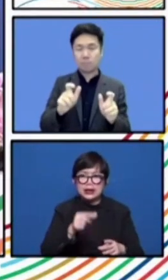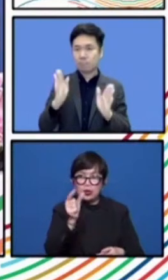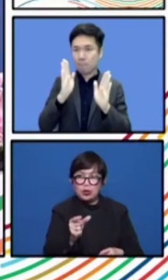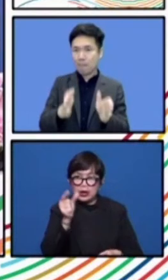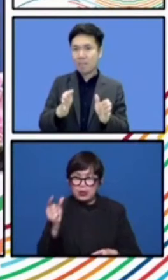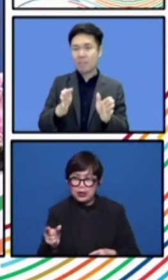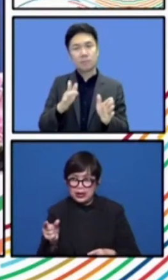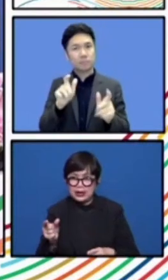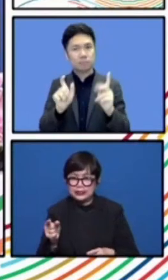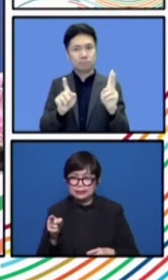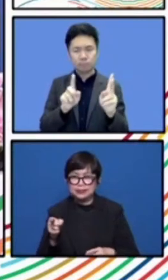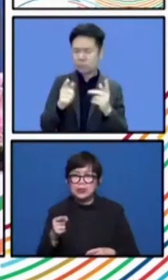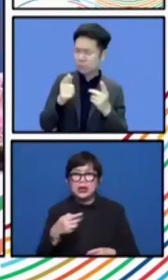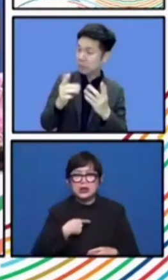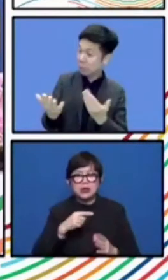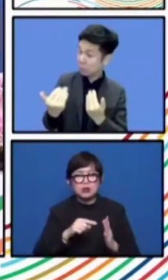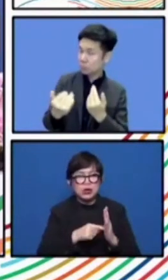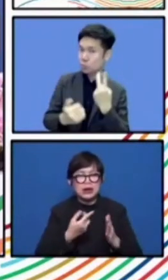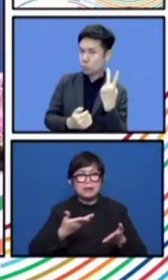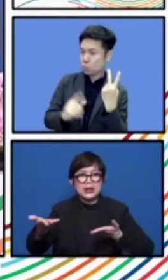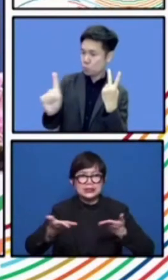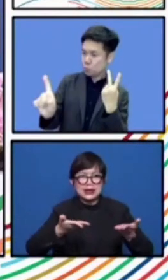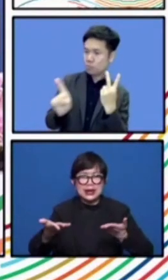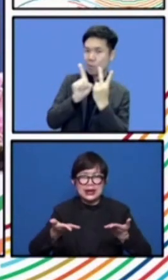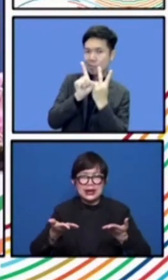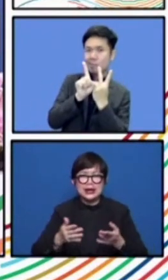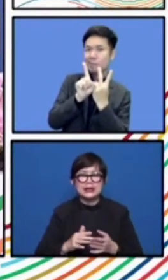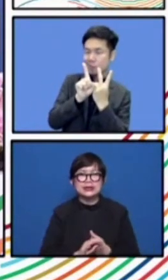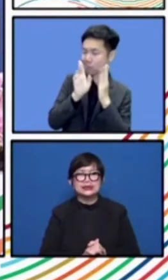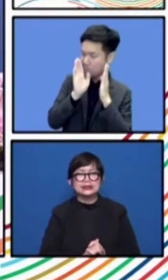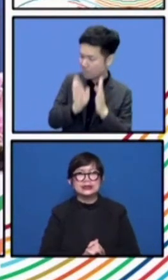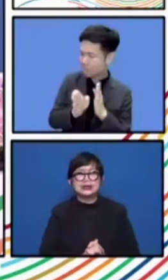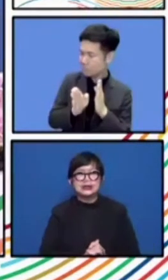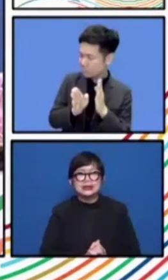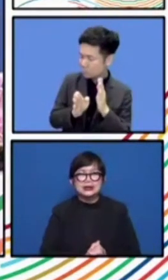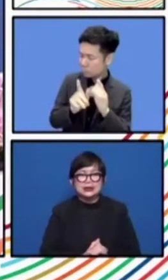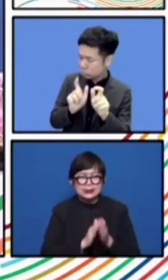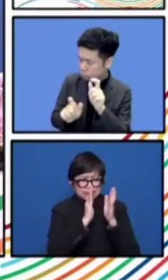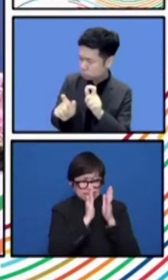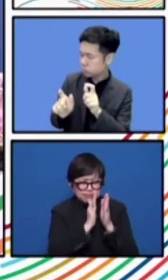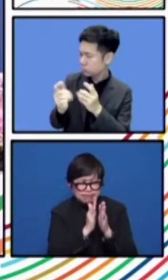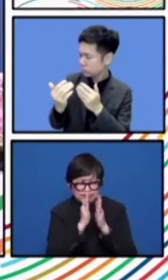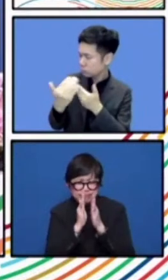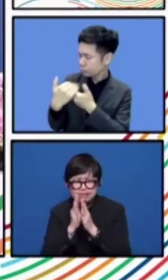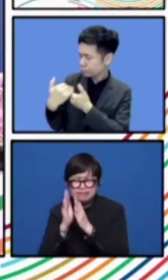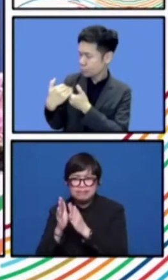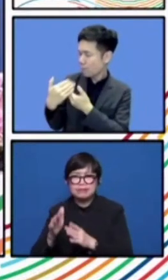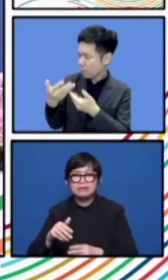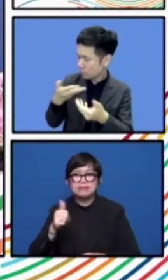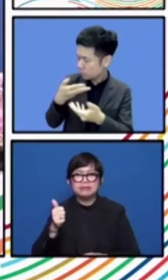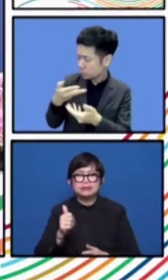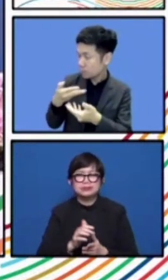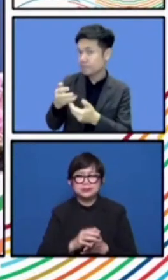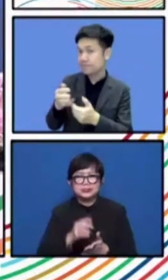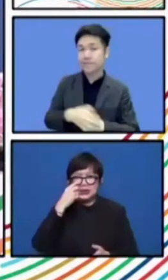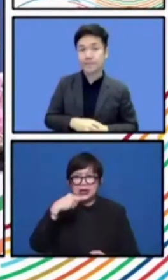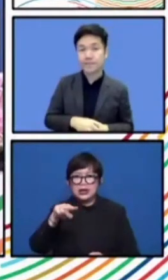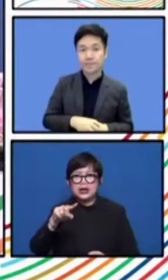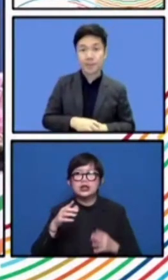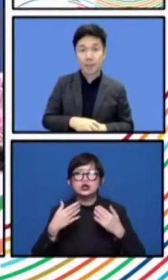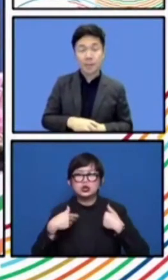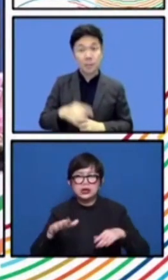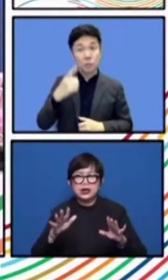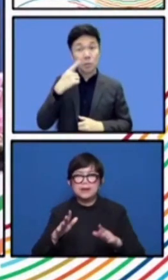strictly in Thailand and I would like to encourage many parliaments to do